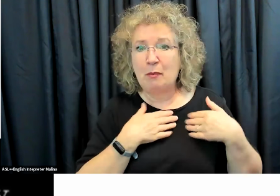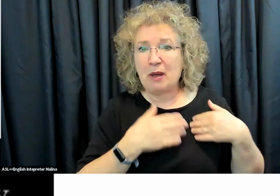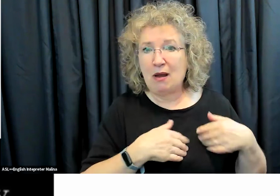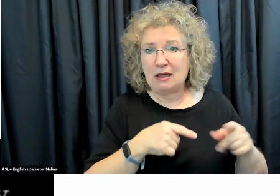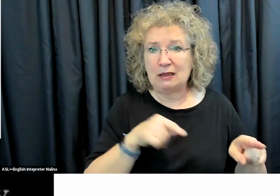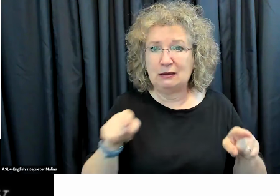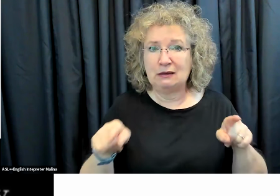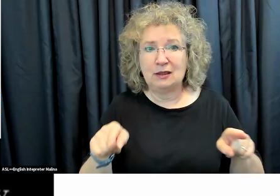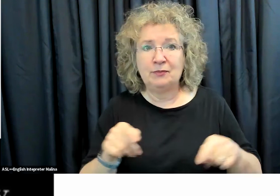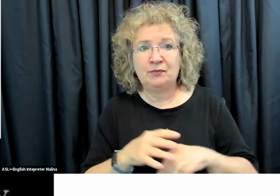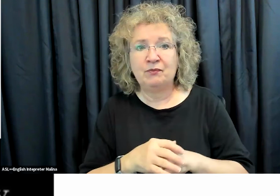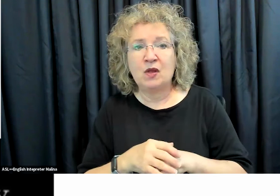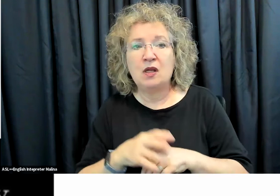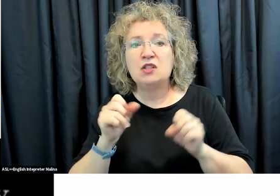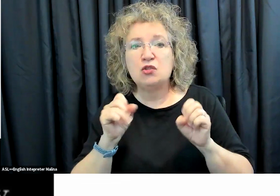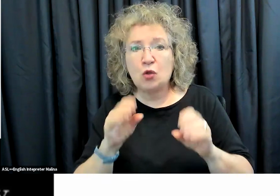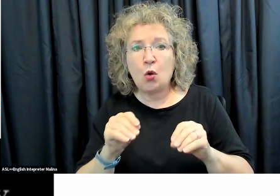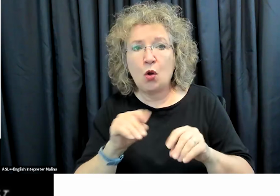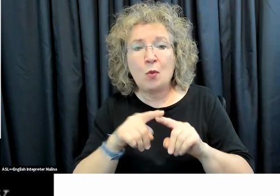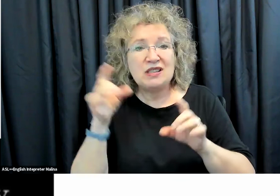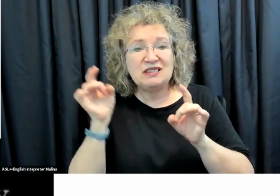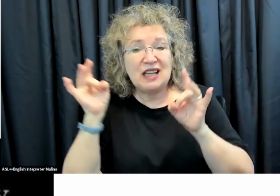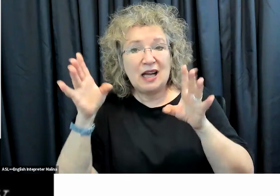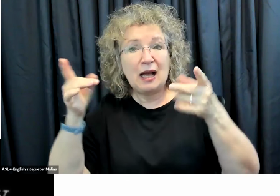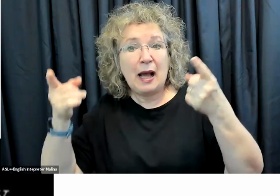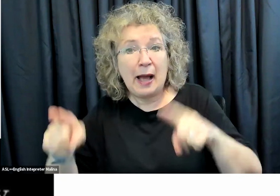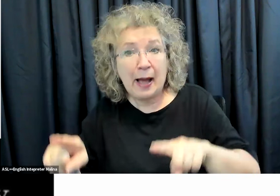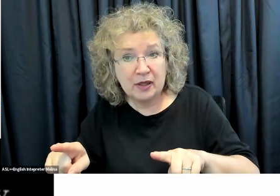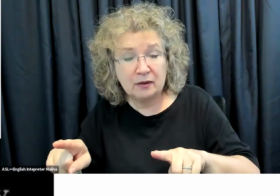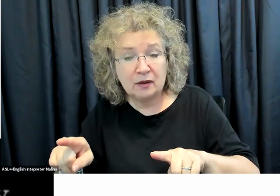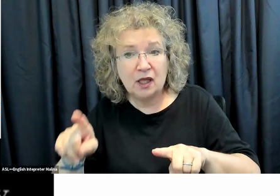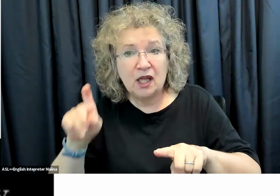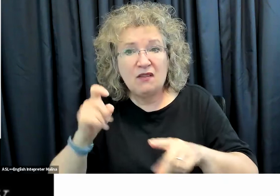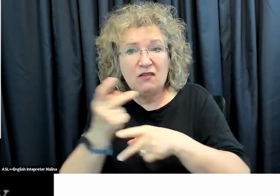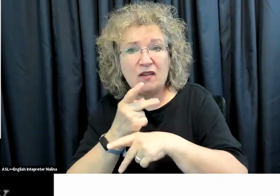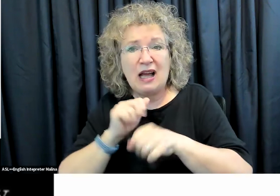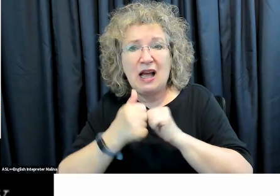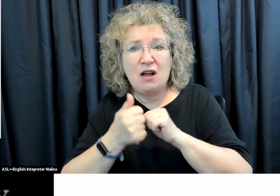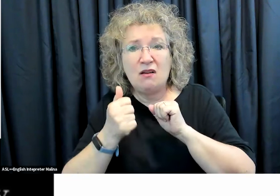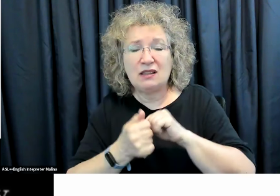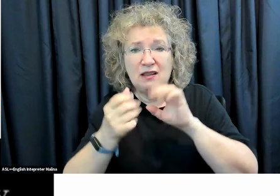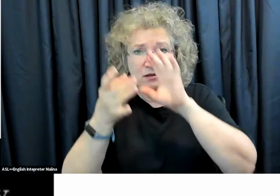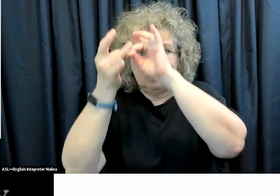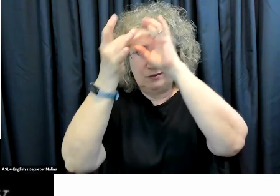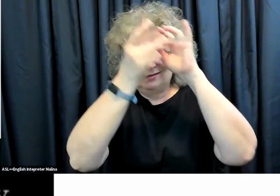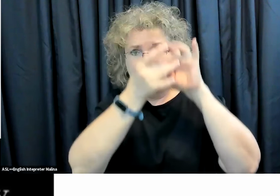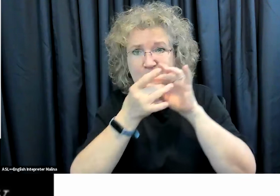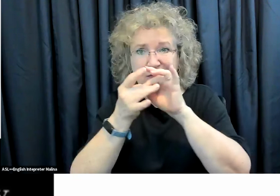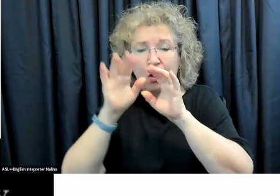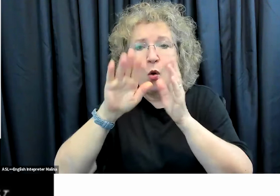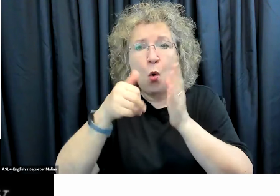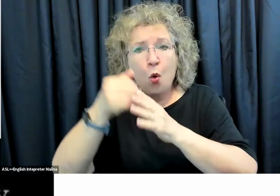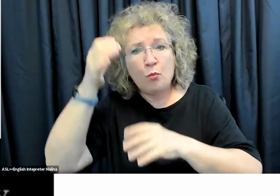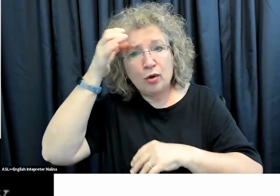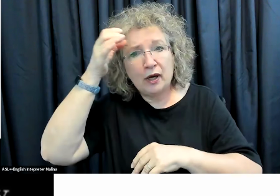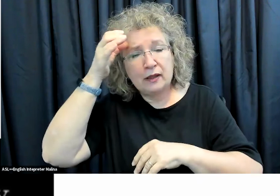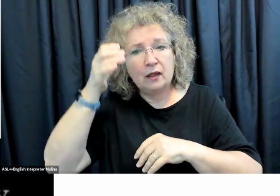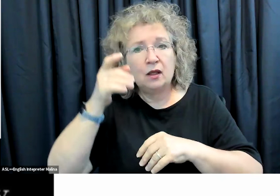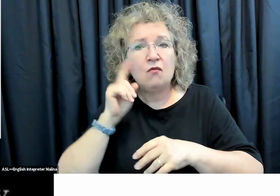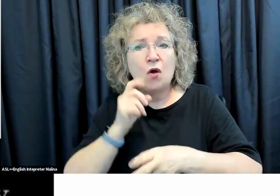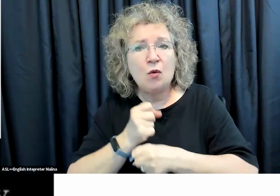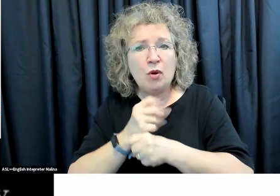emergency disaster state, how we can be fully connected to all parts of our brains to be better able to prepare and